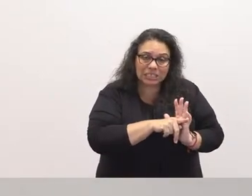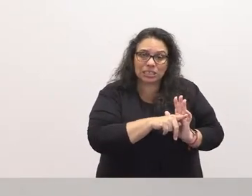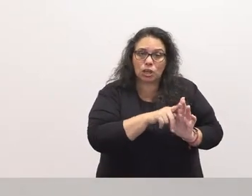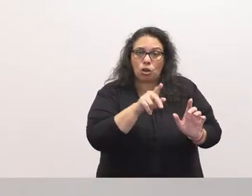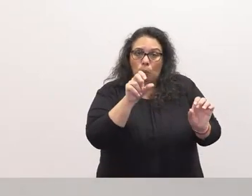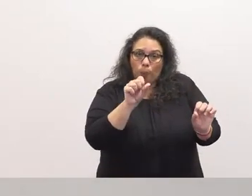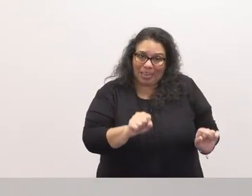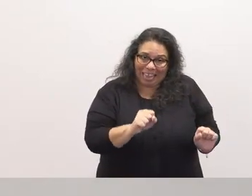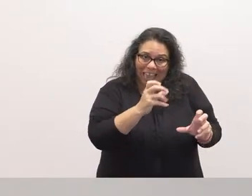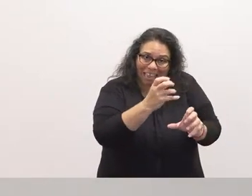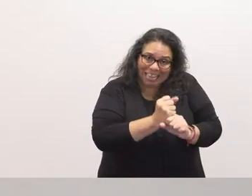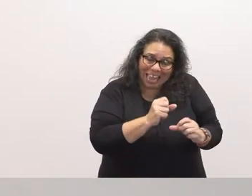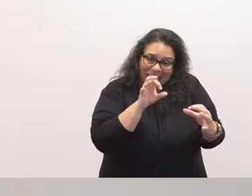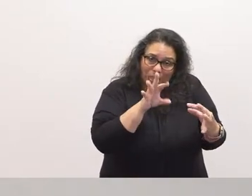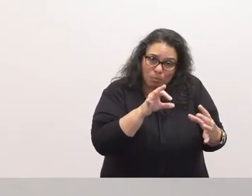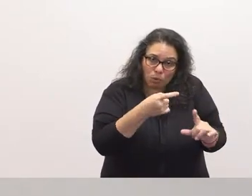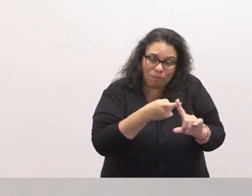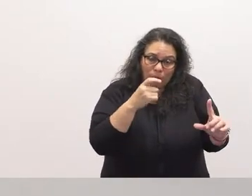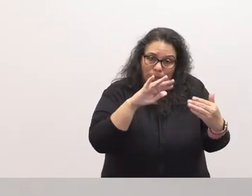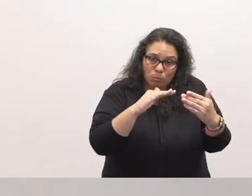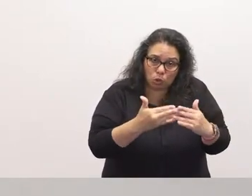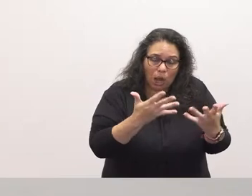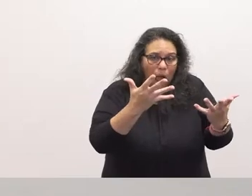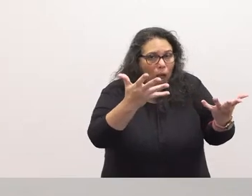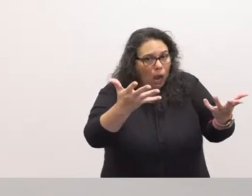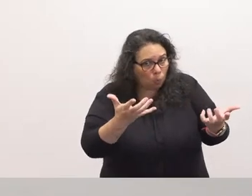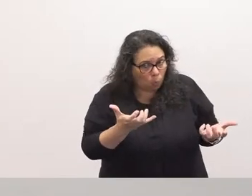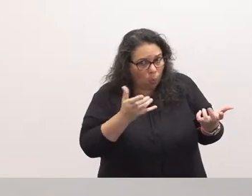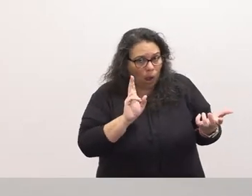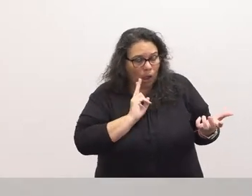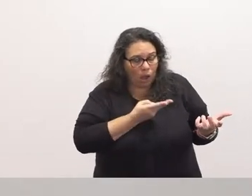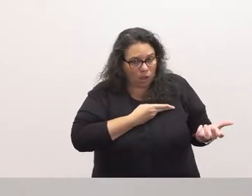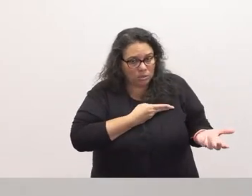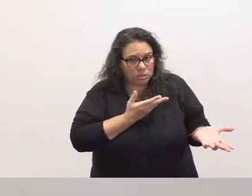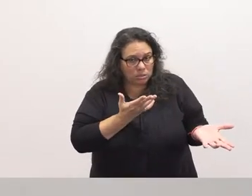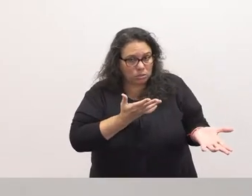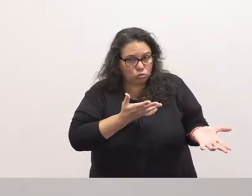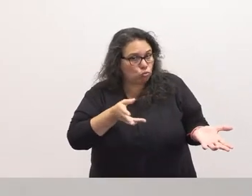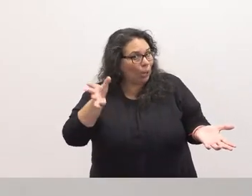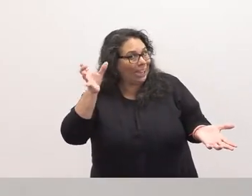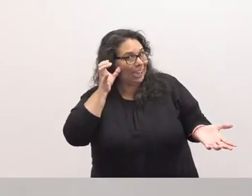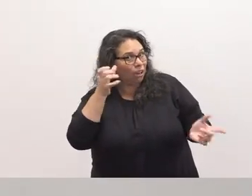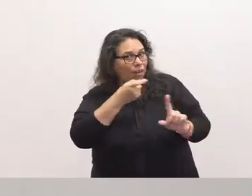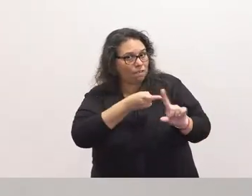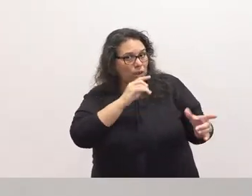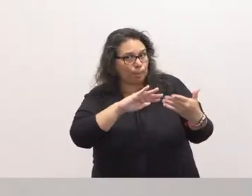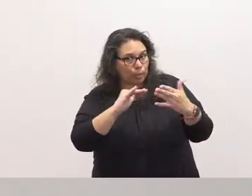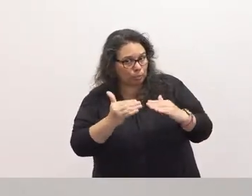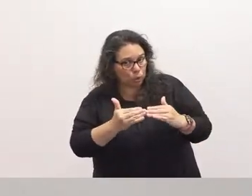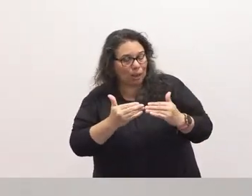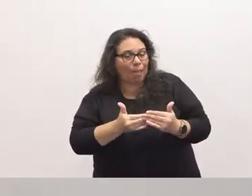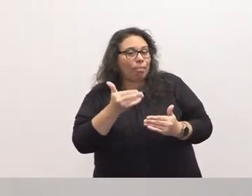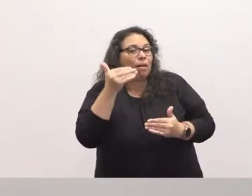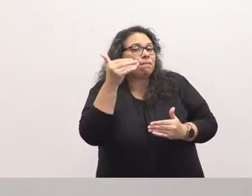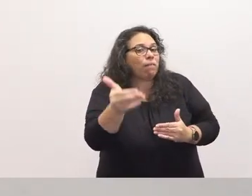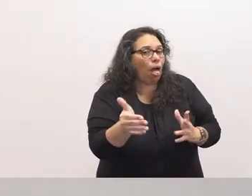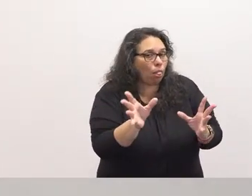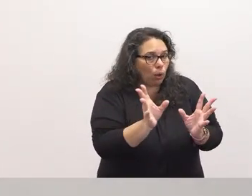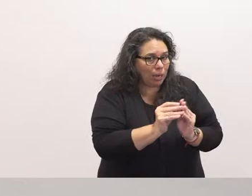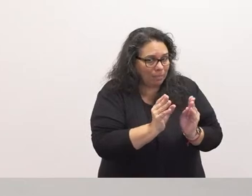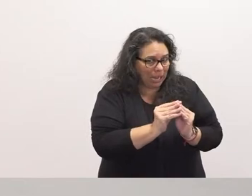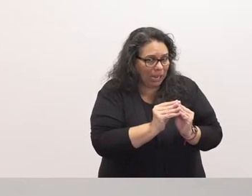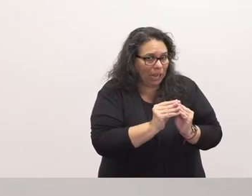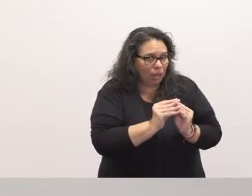can get input from the community, I'd like for us to hear out the community, and then the following meeting we take